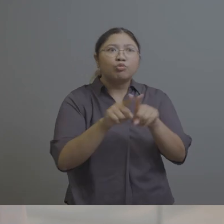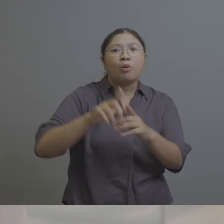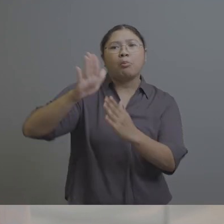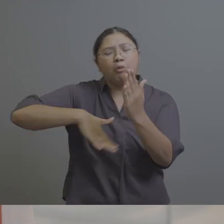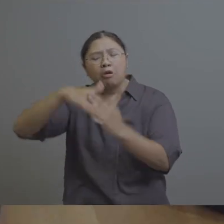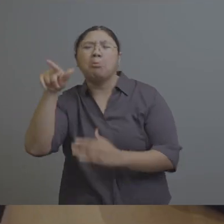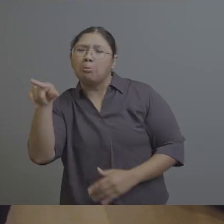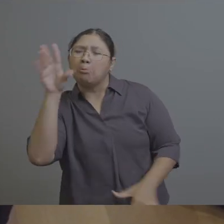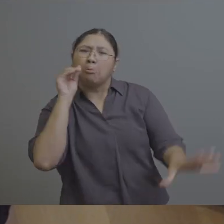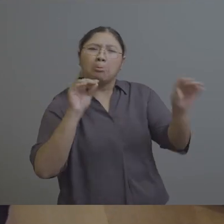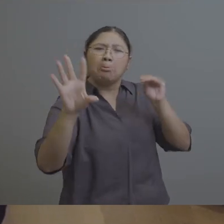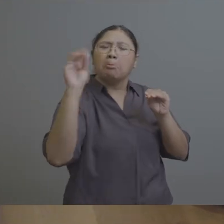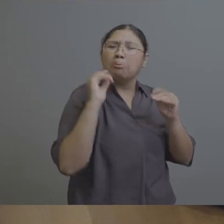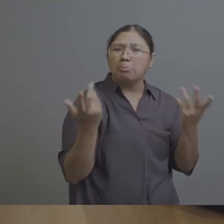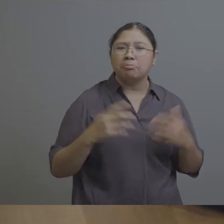the paintings.